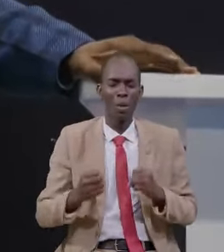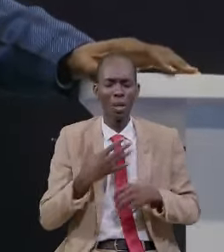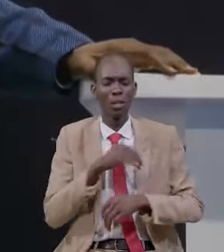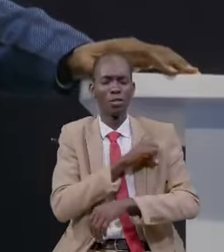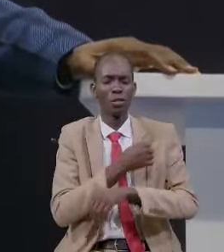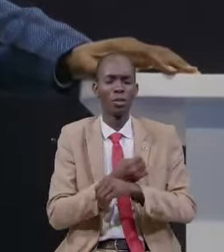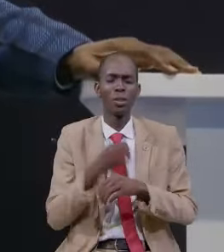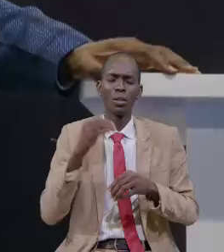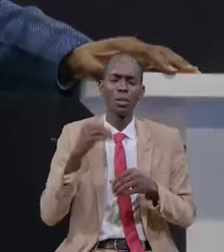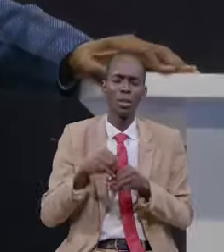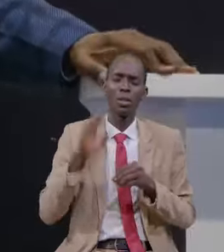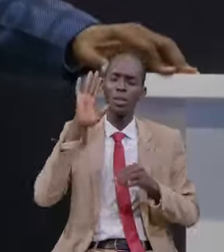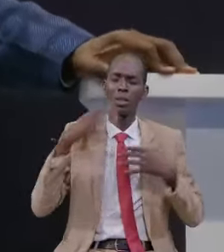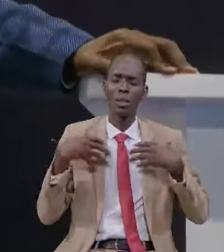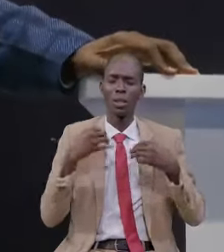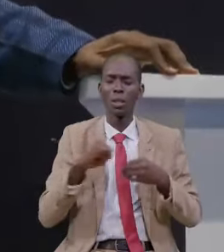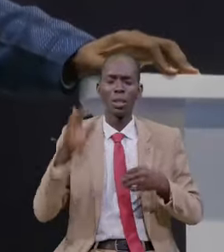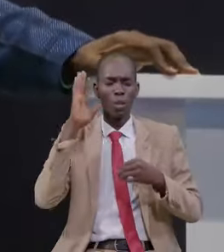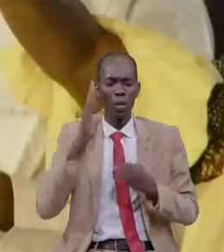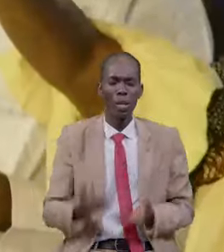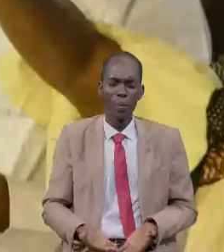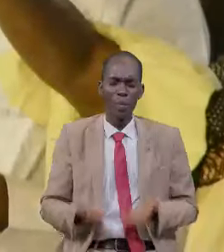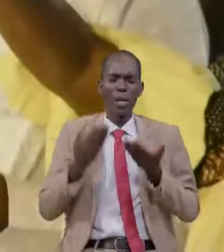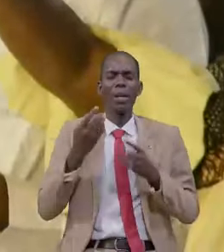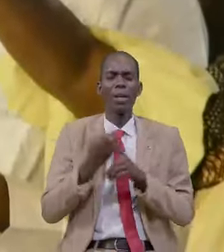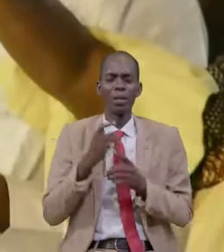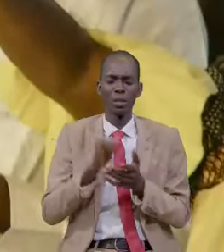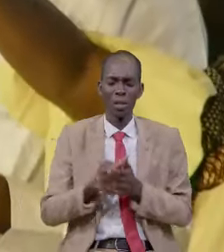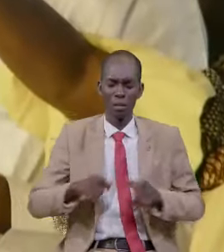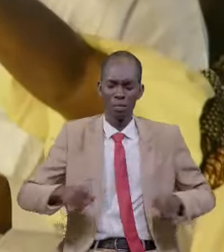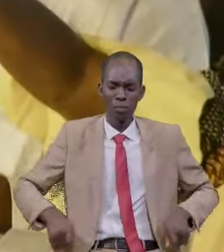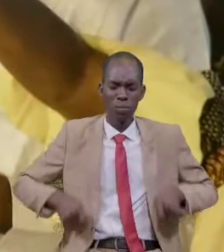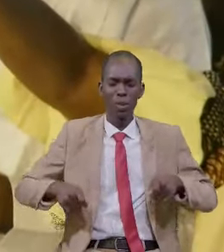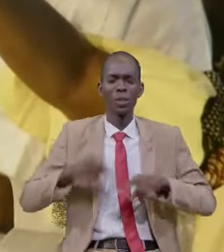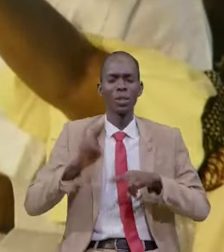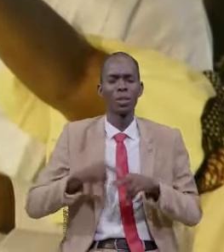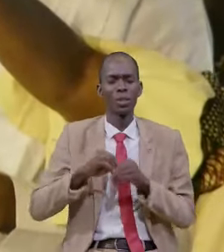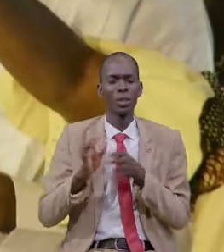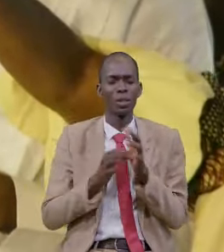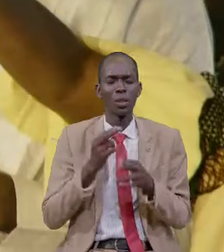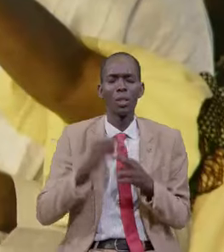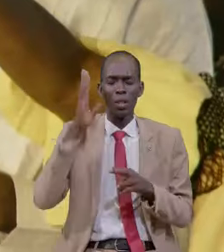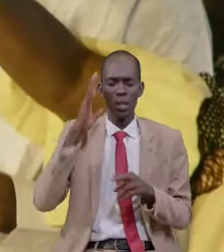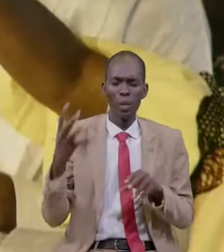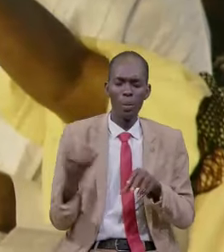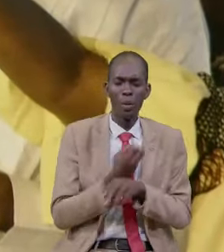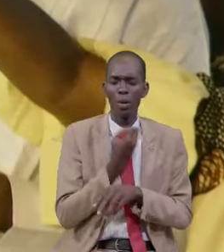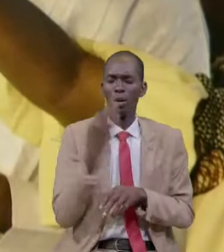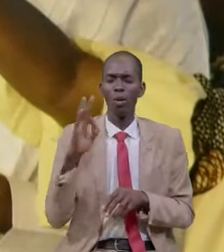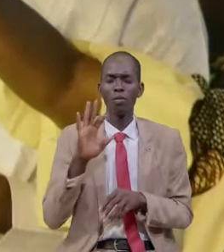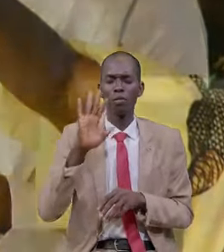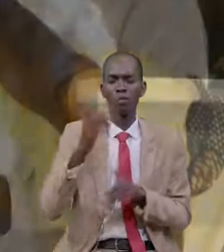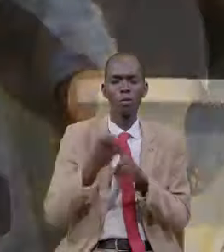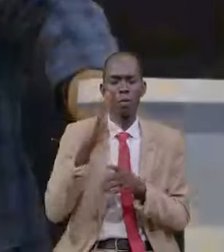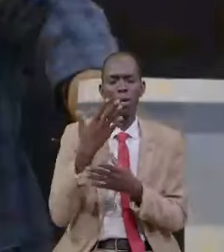will raise you up from that wheelchair. But take the crutches away from your hand and your feet